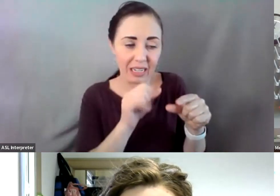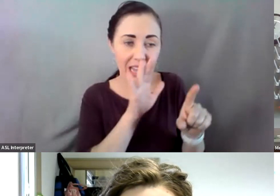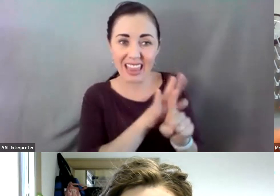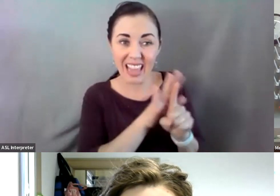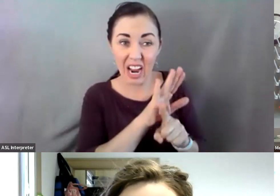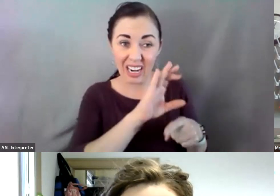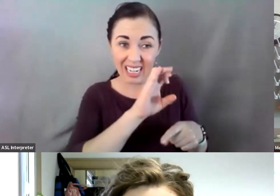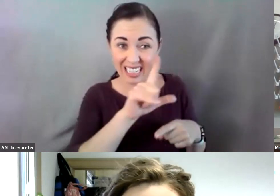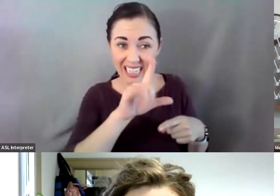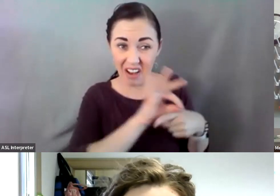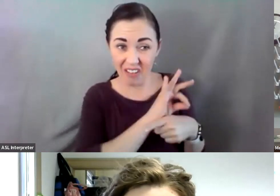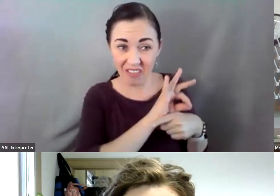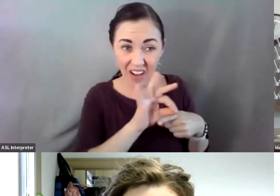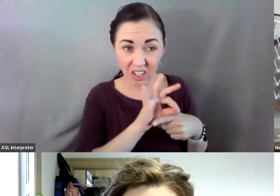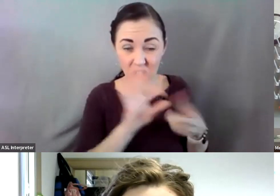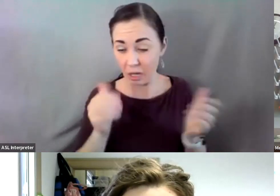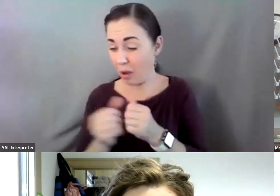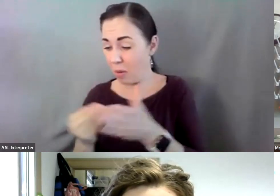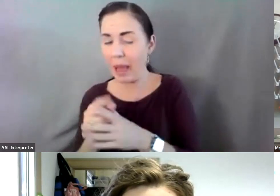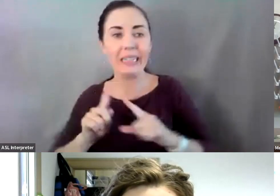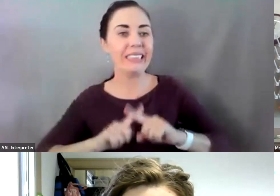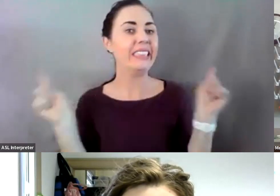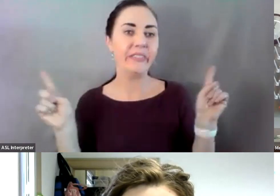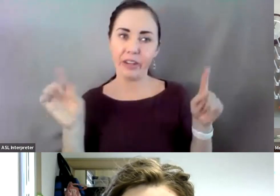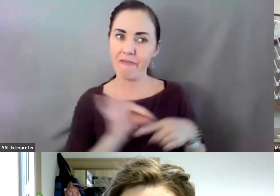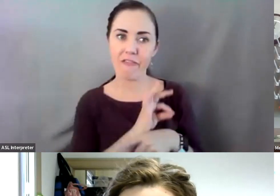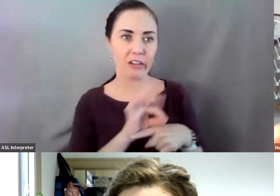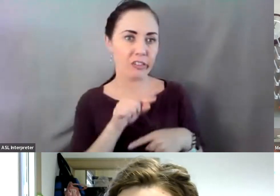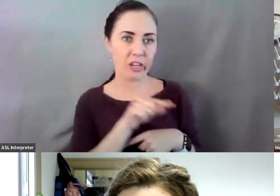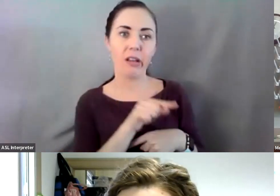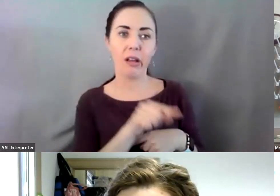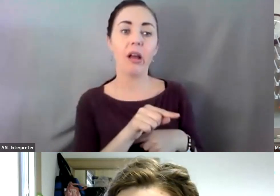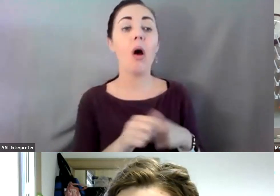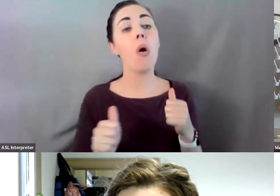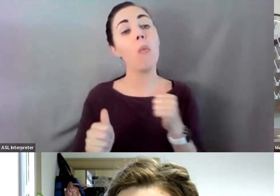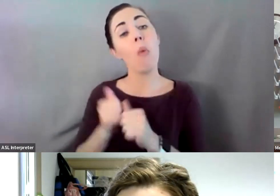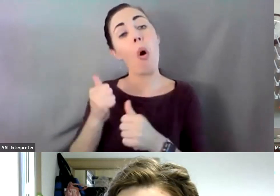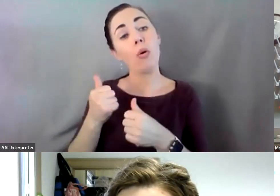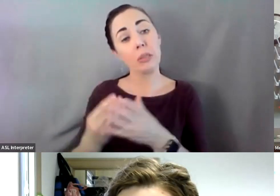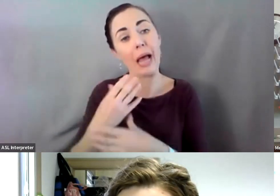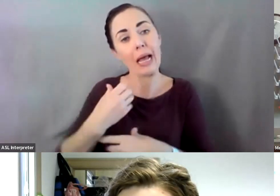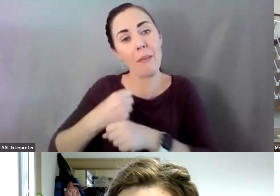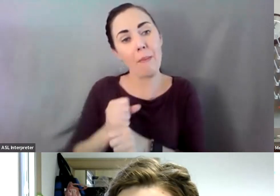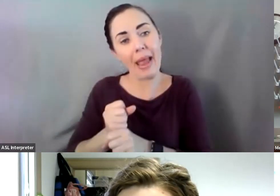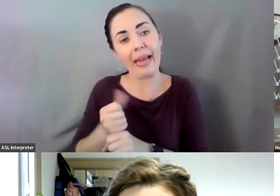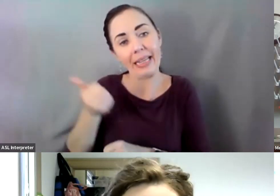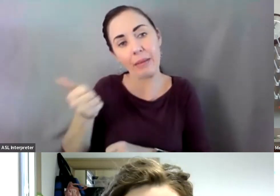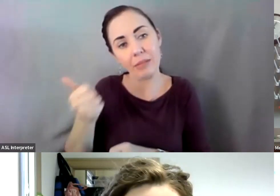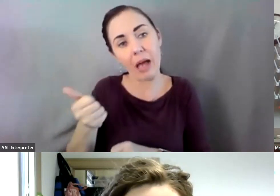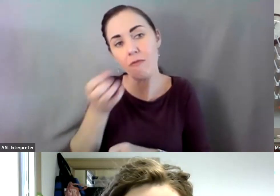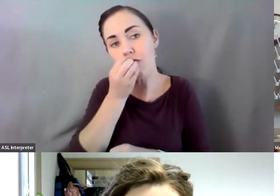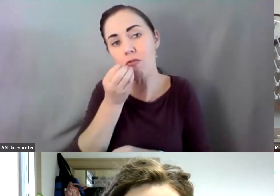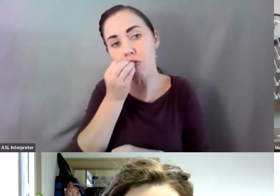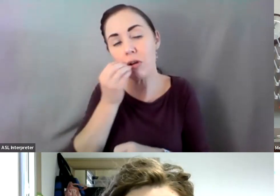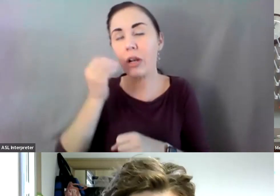very differently than the cells of a plant do. And most plants they make their own food through photosynthesis. Now they still have to